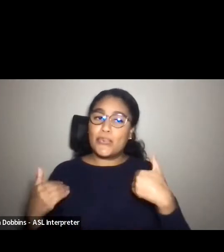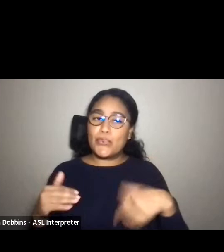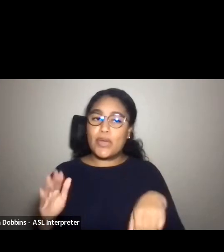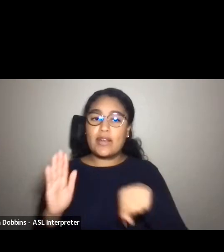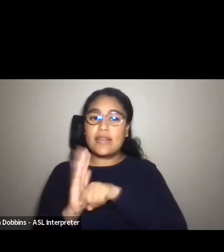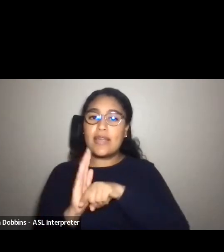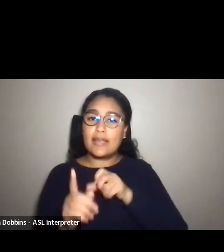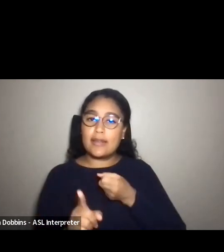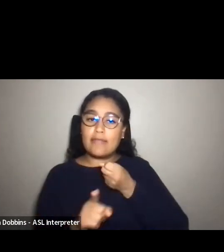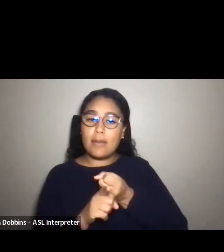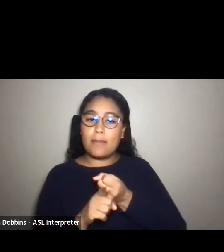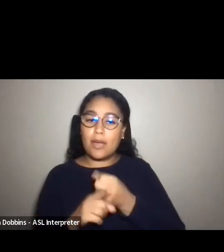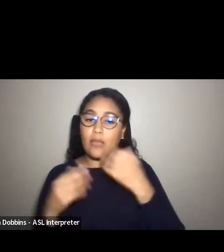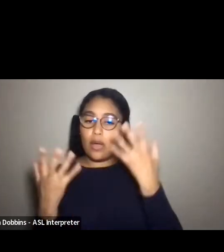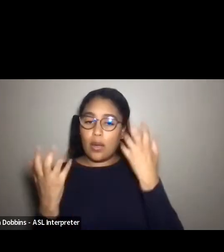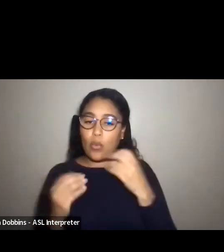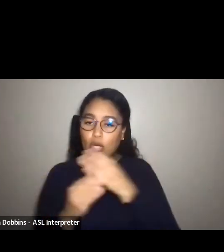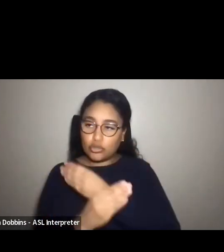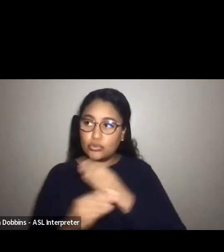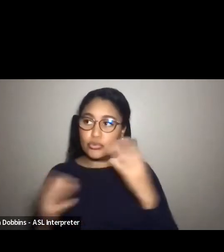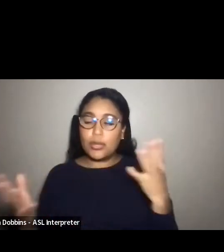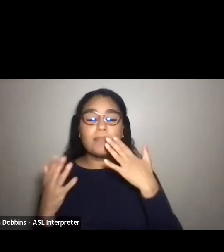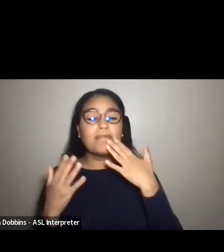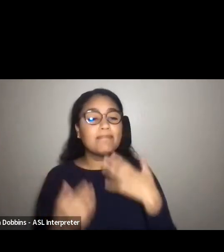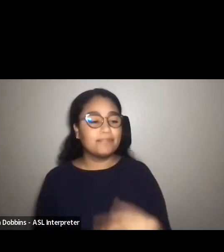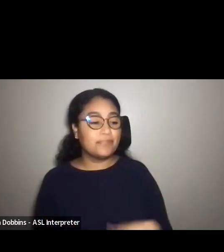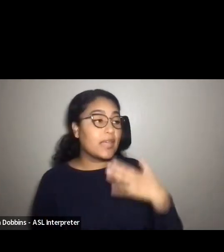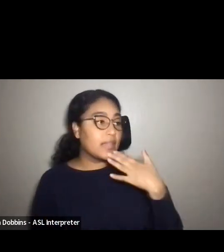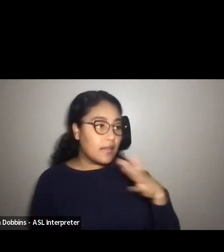you to know. Thank you. Thank you very much for your comment.